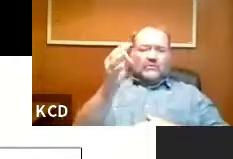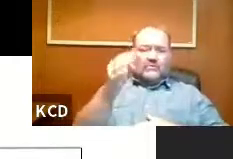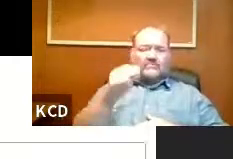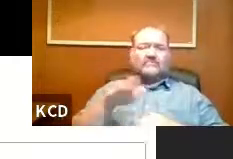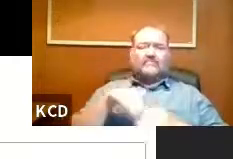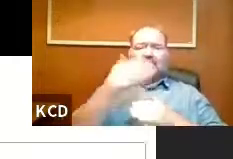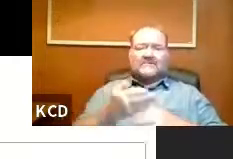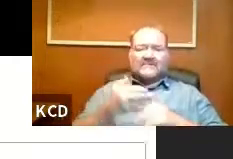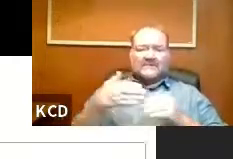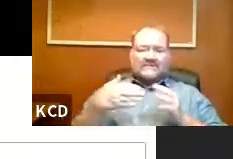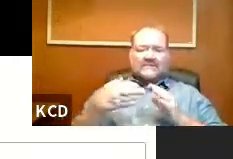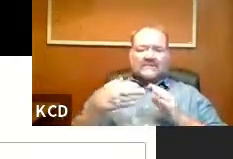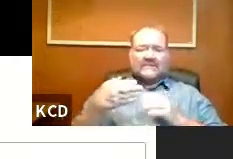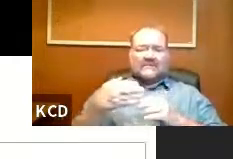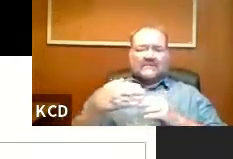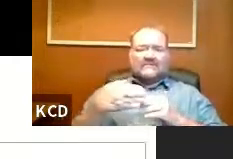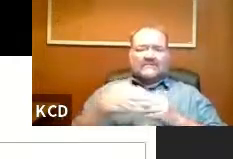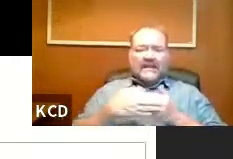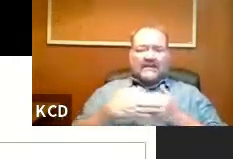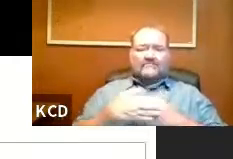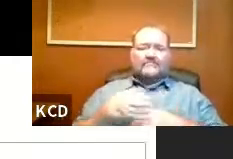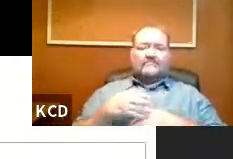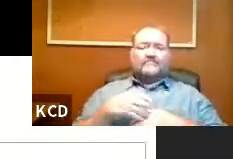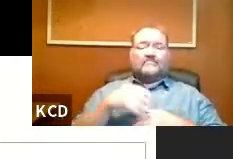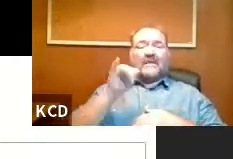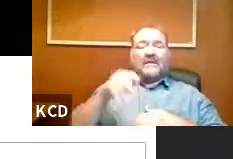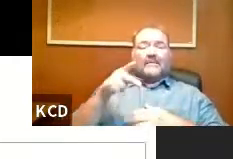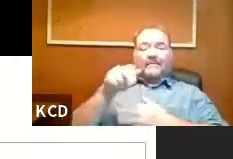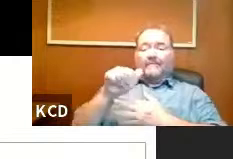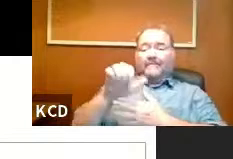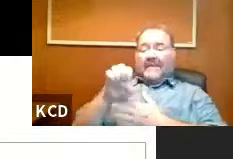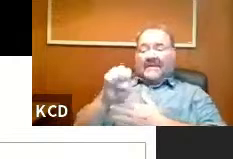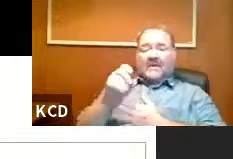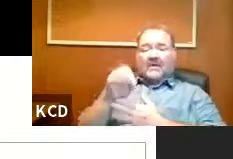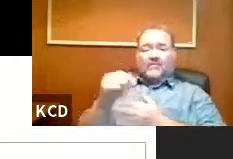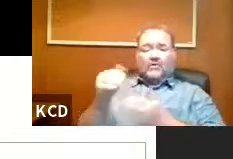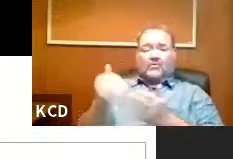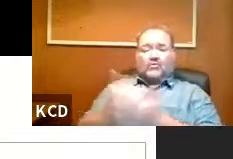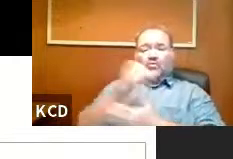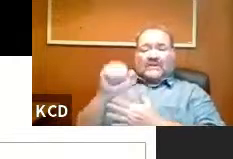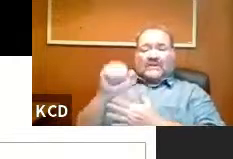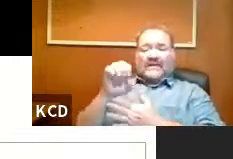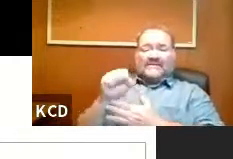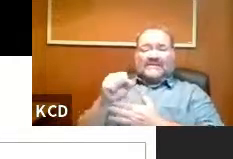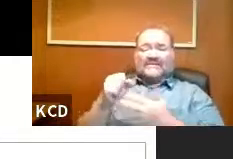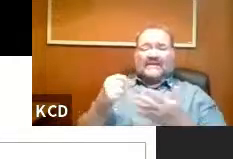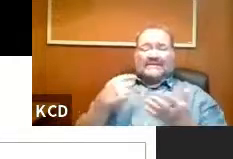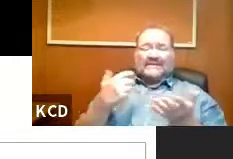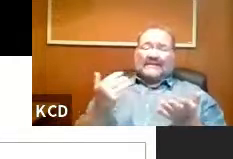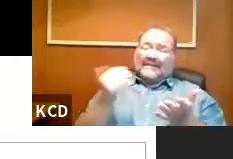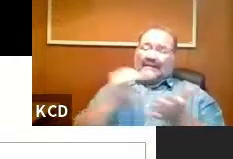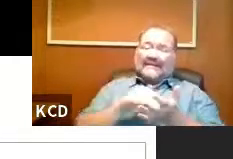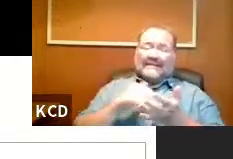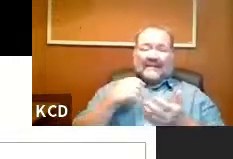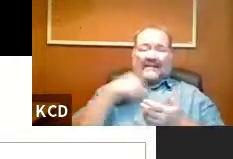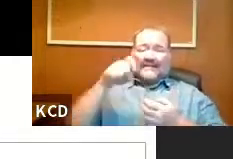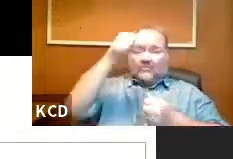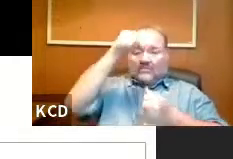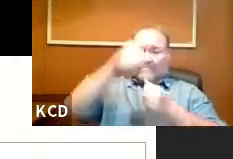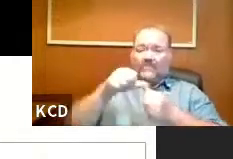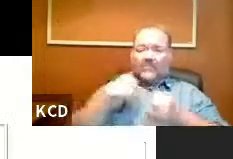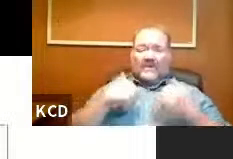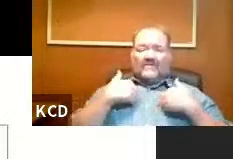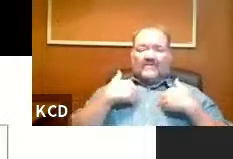slide, please. So as far as the pace of new cases, and again, I need to remember we have a